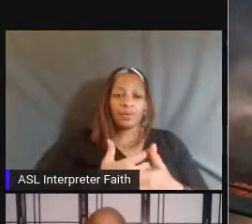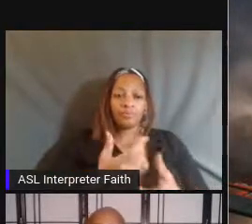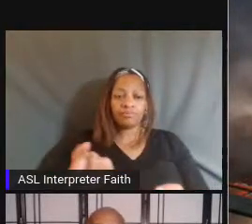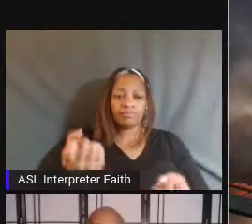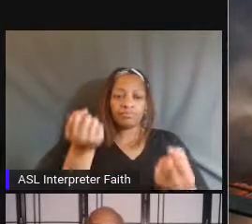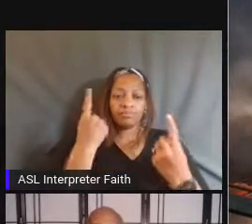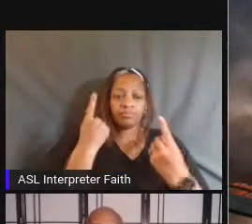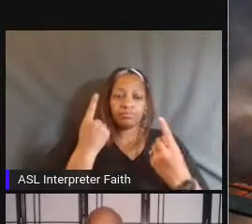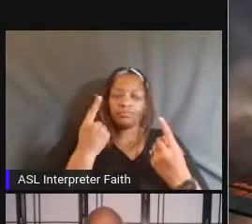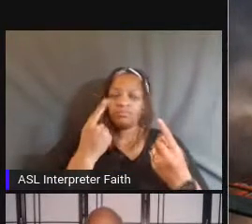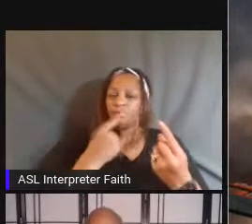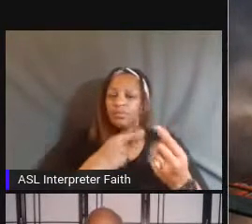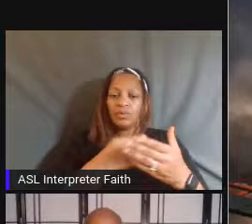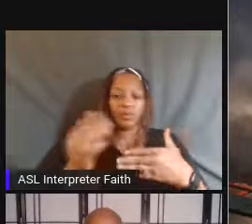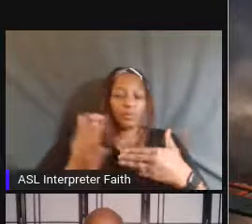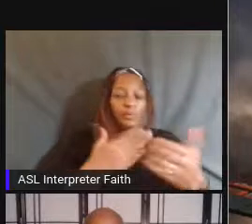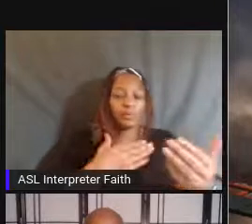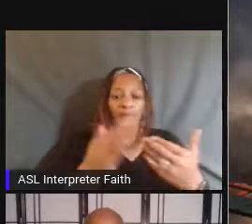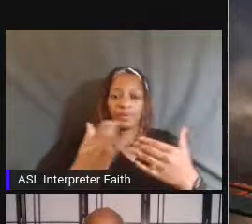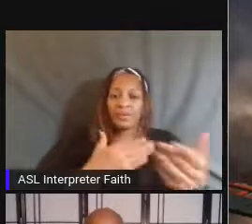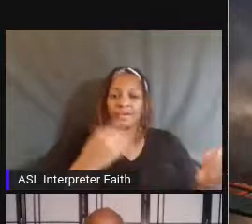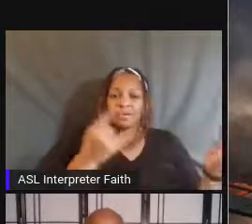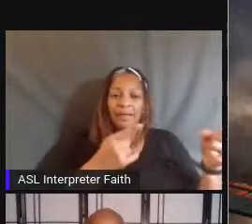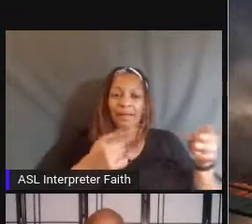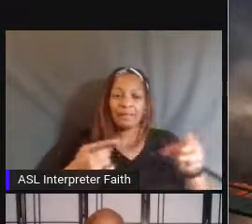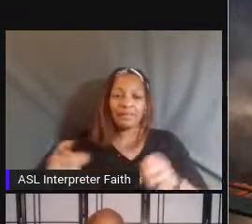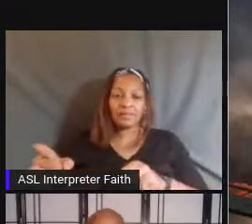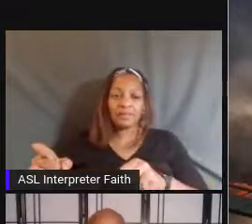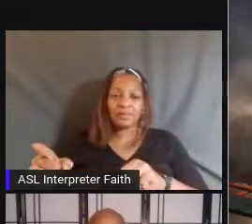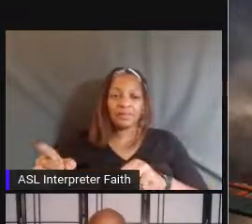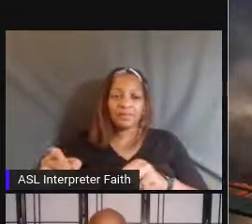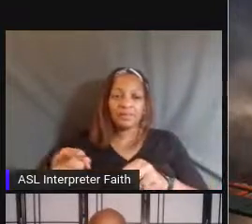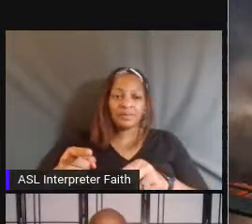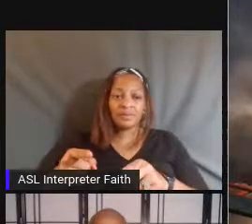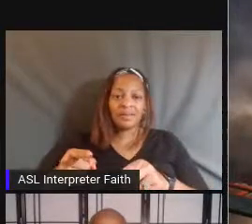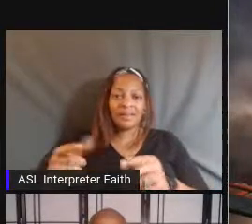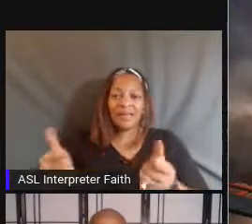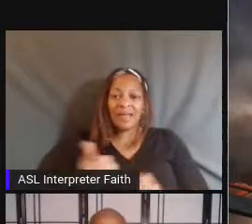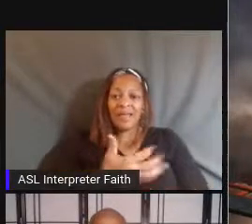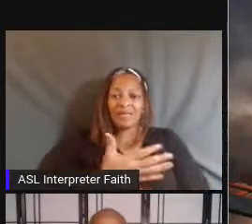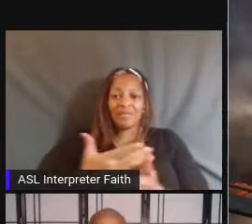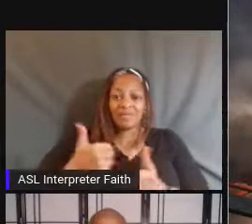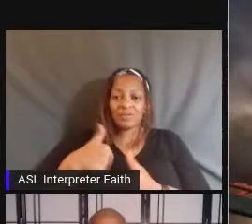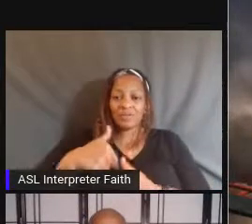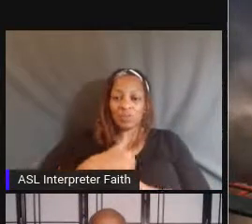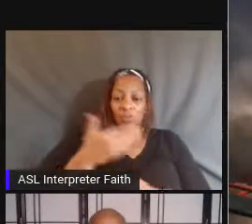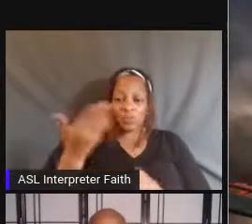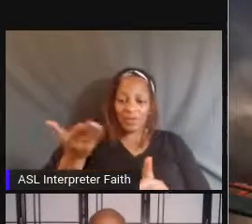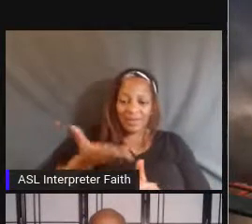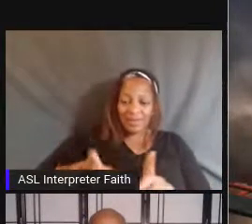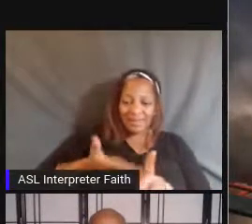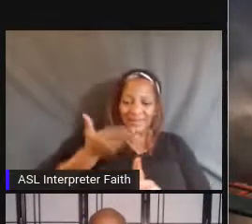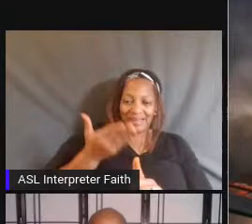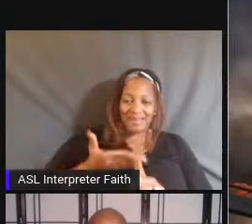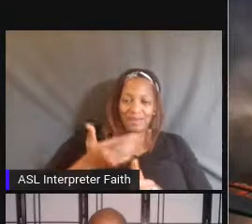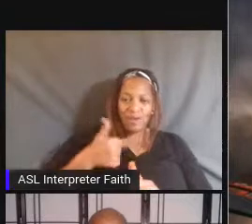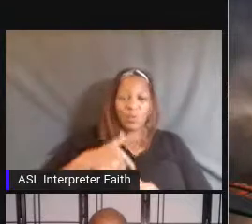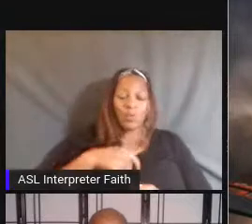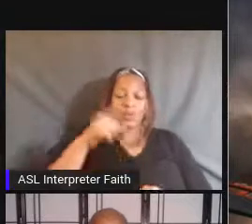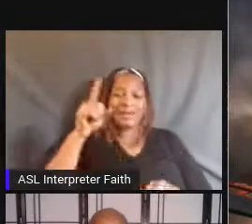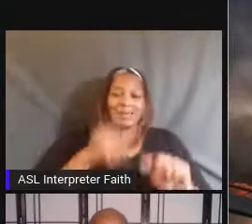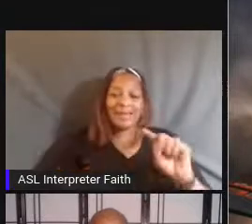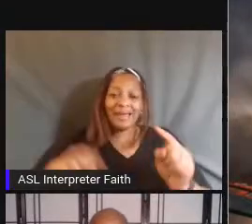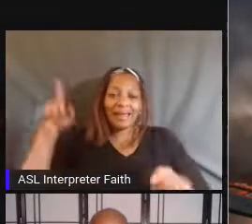Understand that no matter what it is, that which we are cannot be